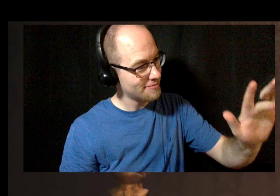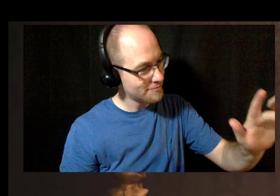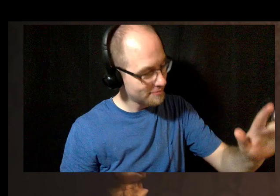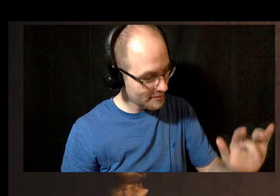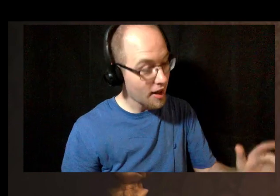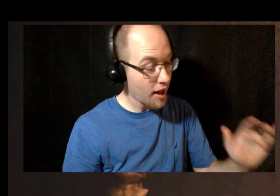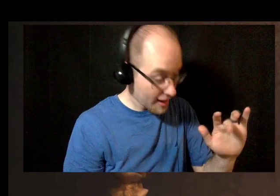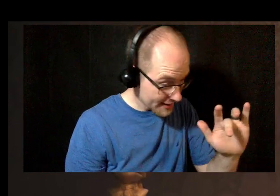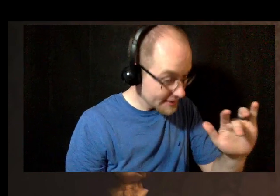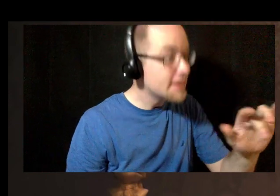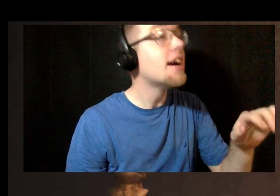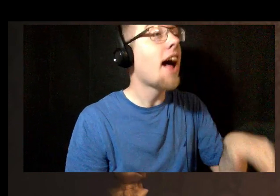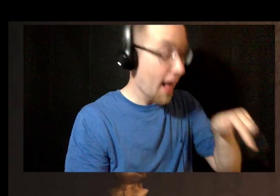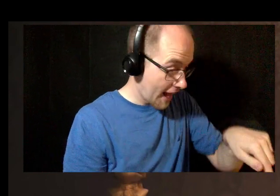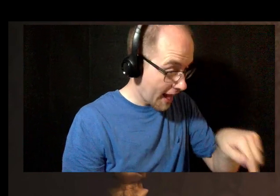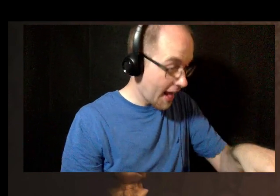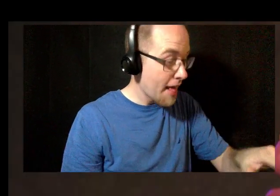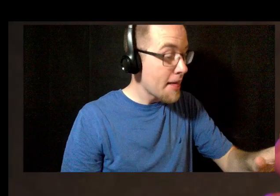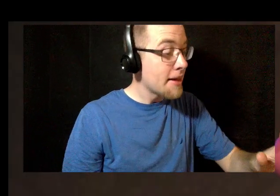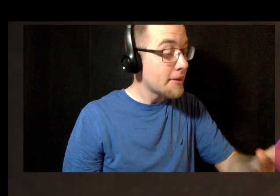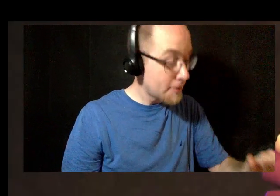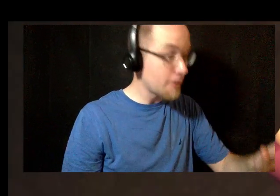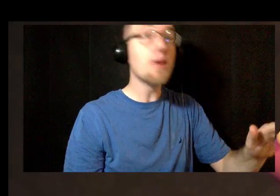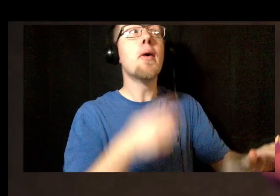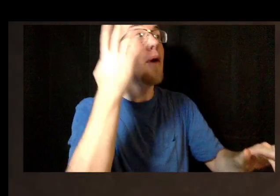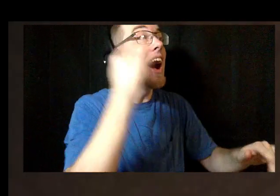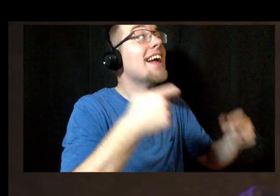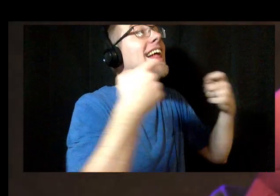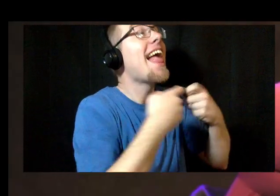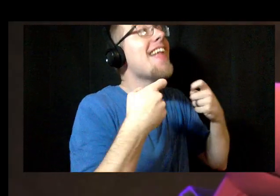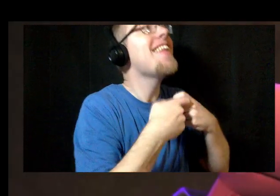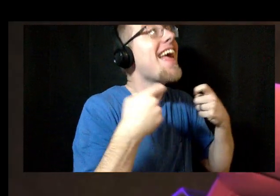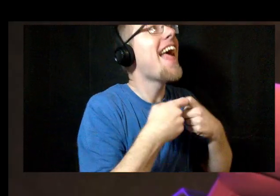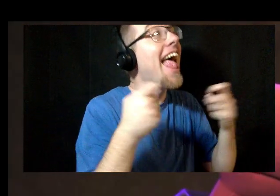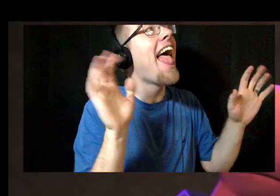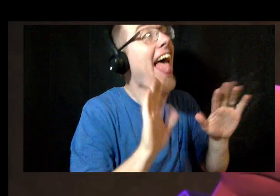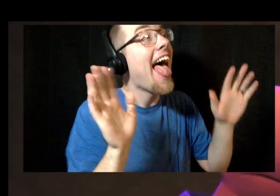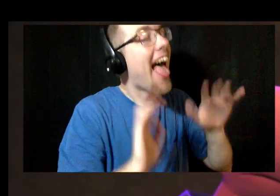The button's in the middle because it's electric.